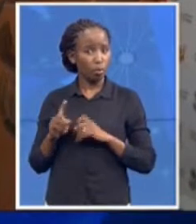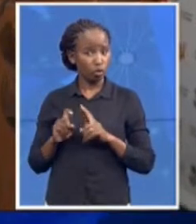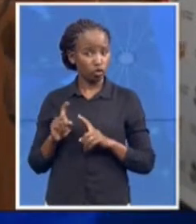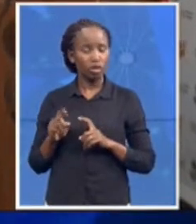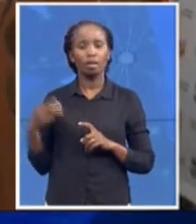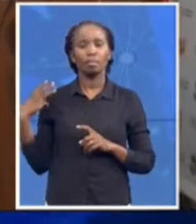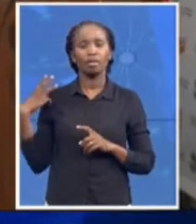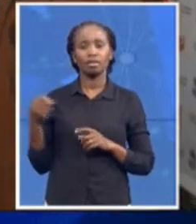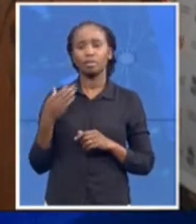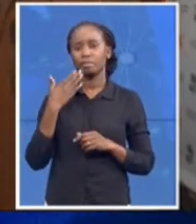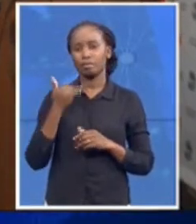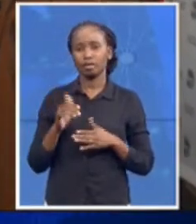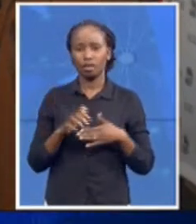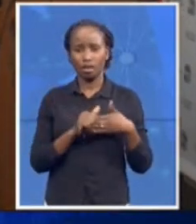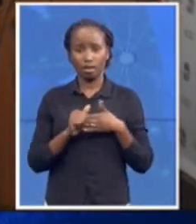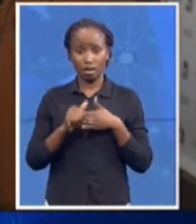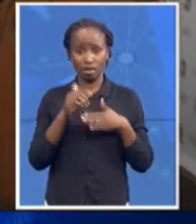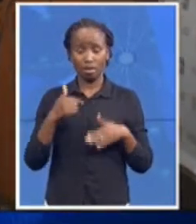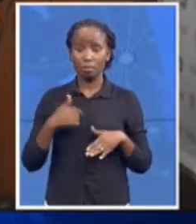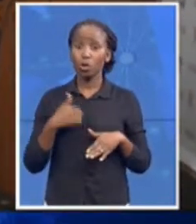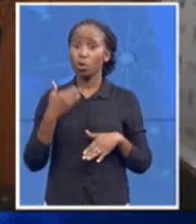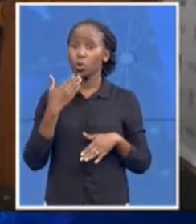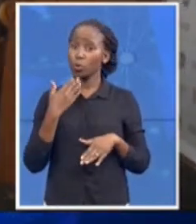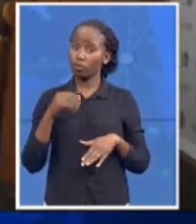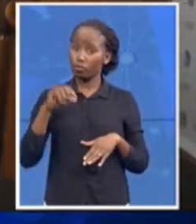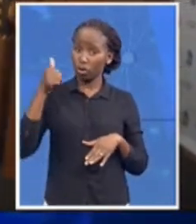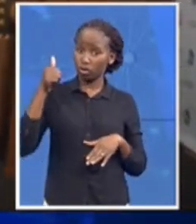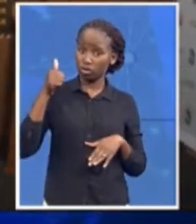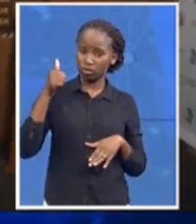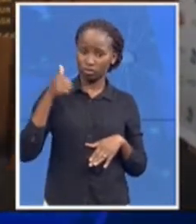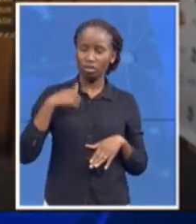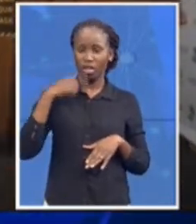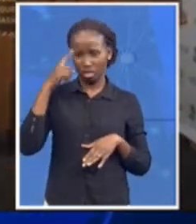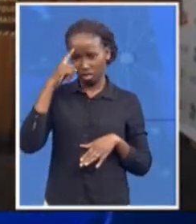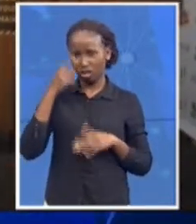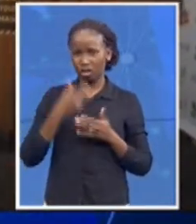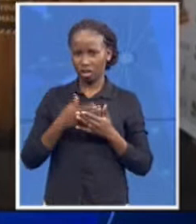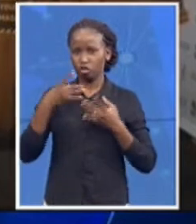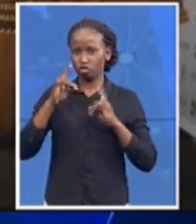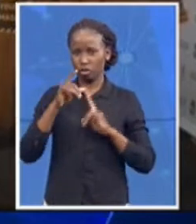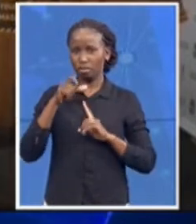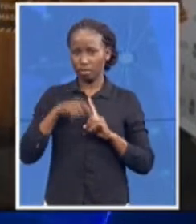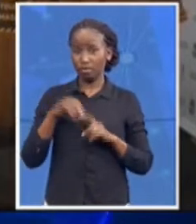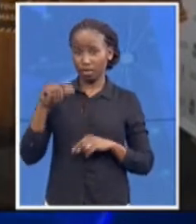the floor first. I think I should call onto the chairperson first, if that's okay.